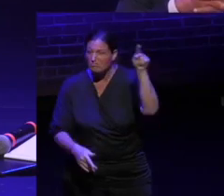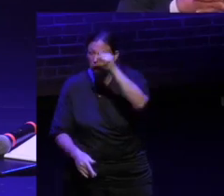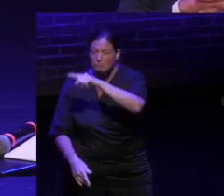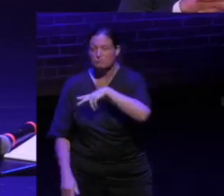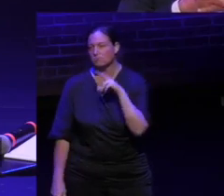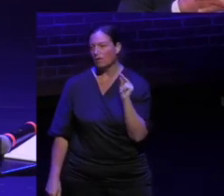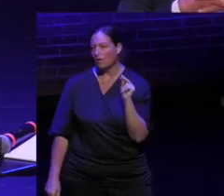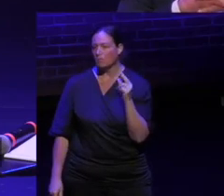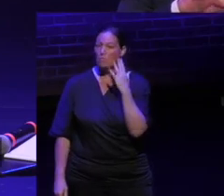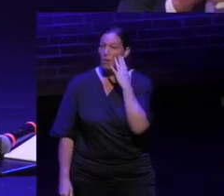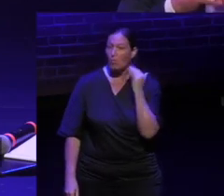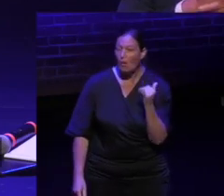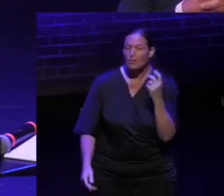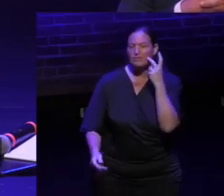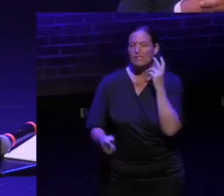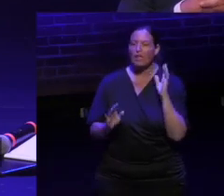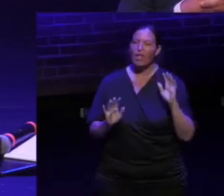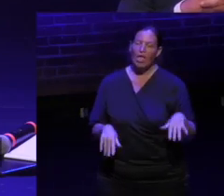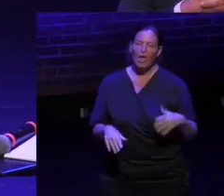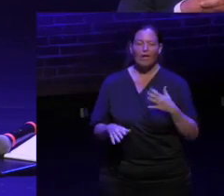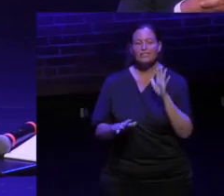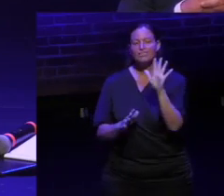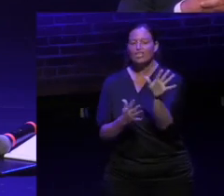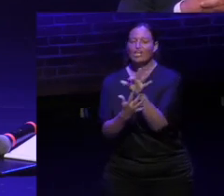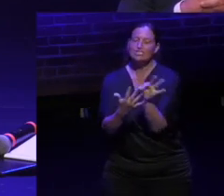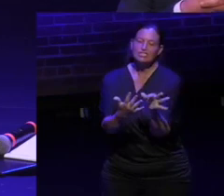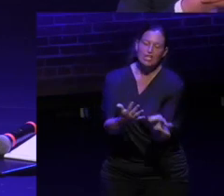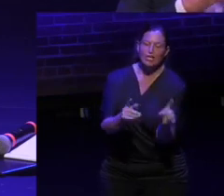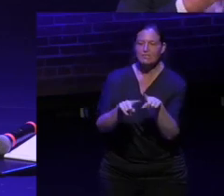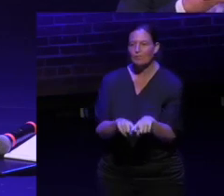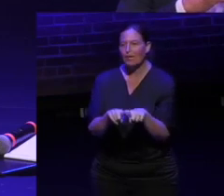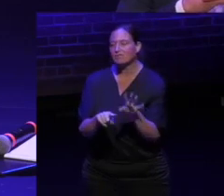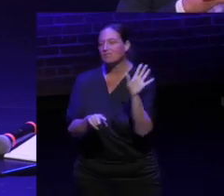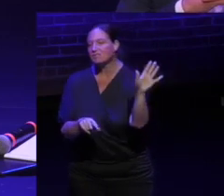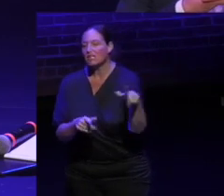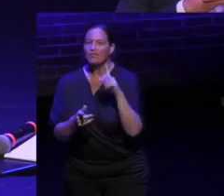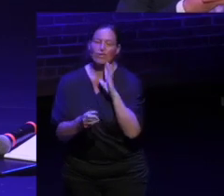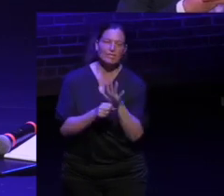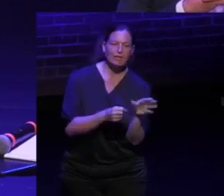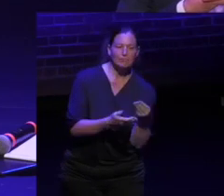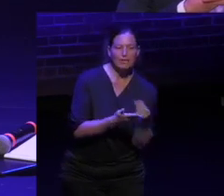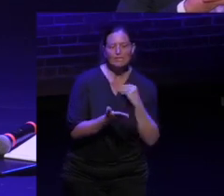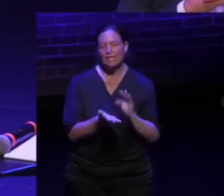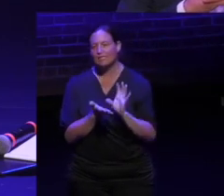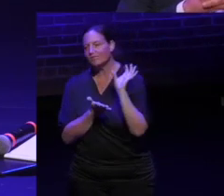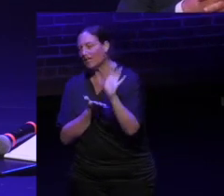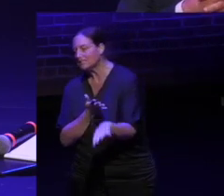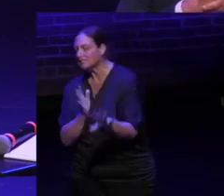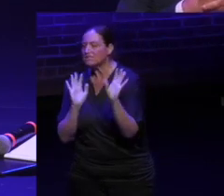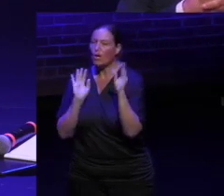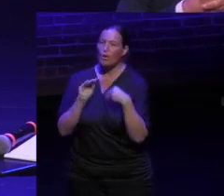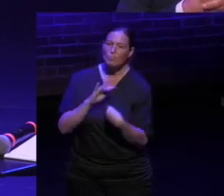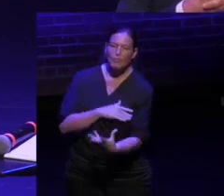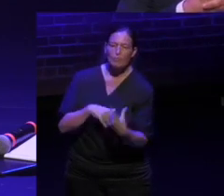Why? Because we see it as an individual choice based on this school district, or if you have enough money to make the investment in it. And oh, by the